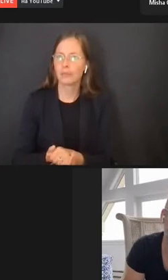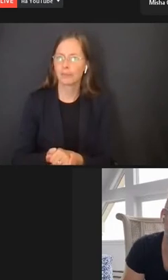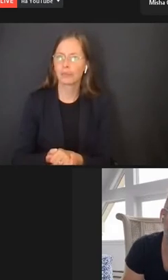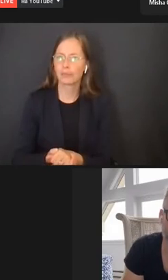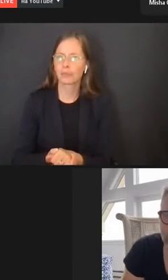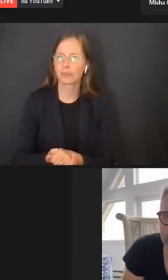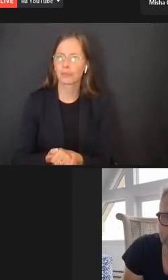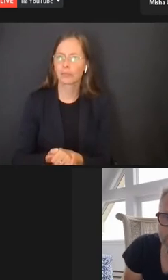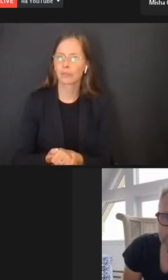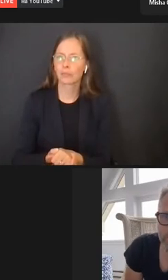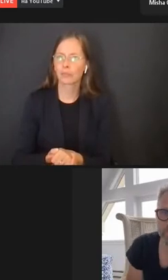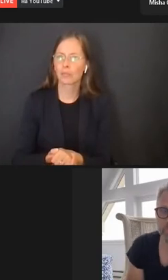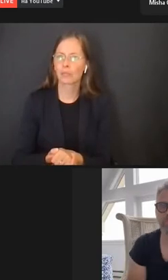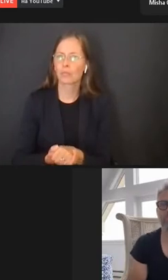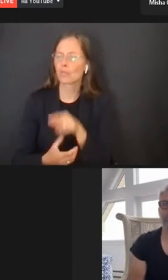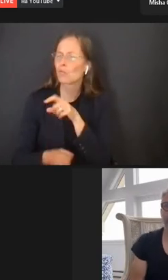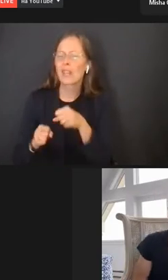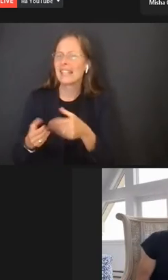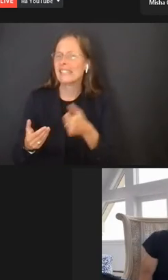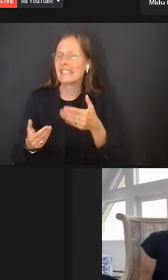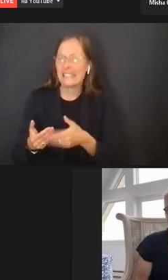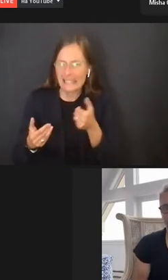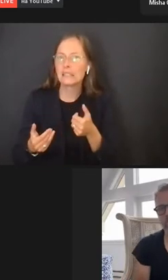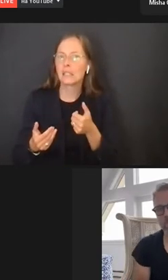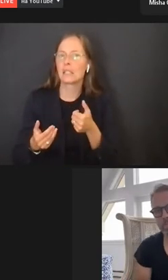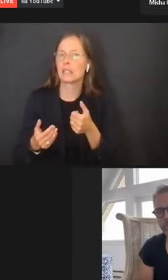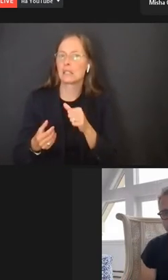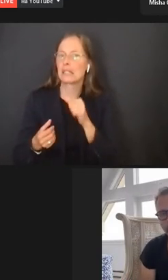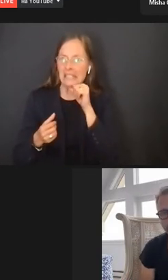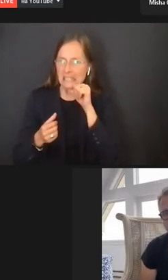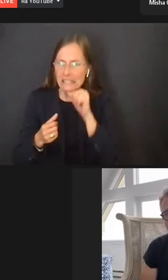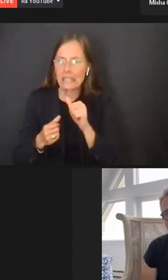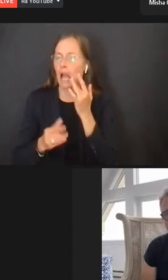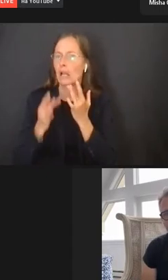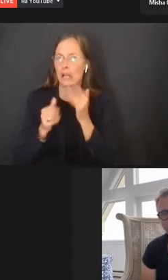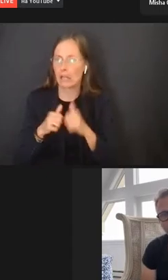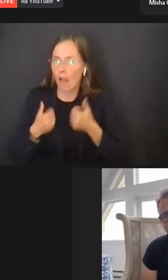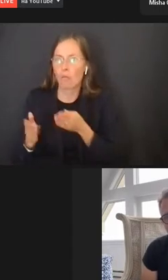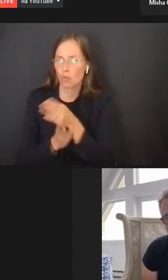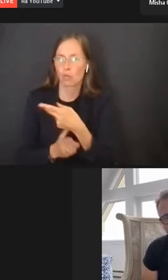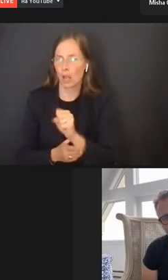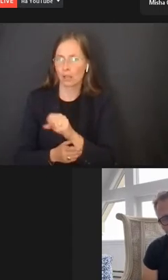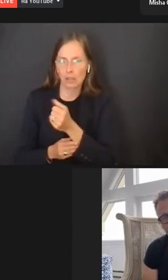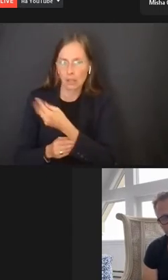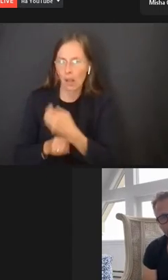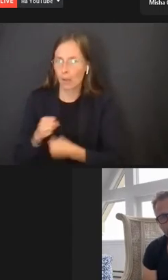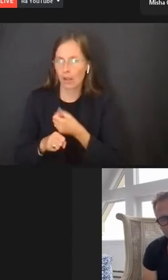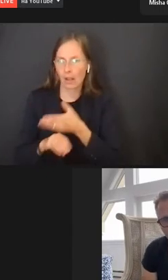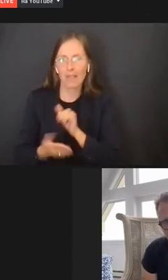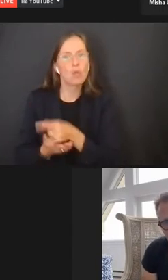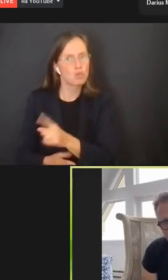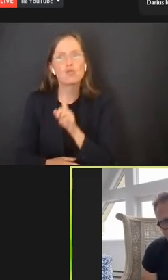you could have easily not survived high school. And a couple years after that, you were really on the edge.